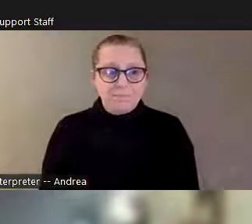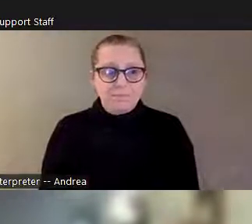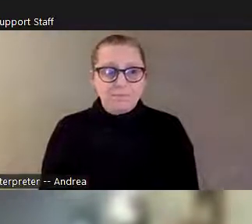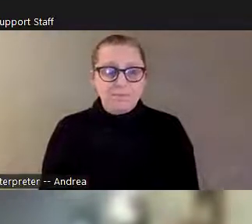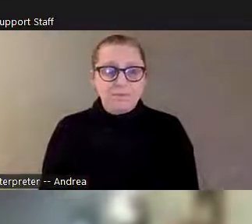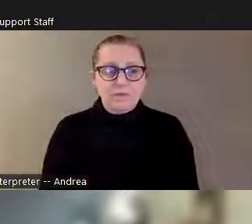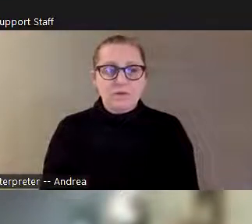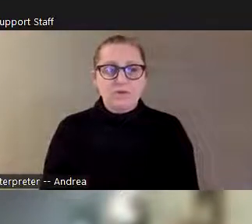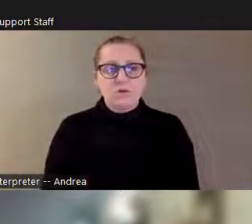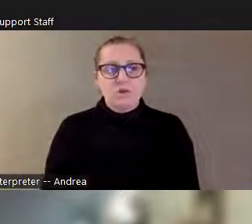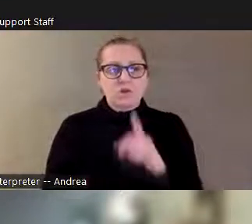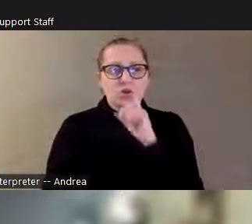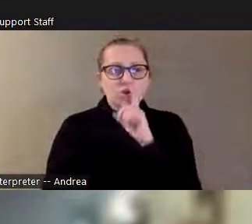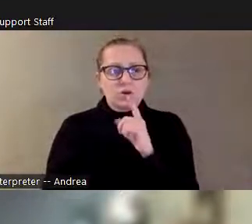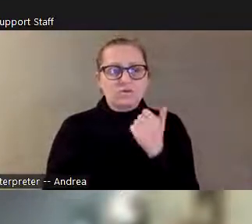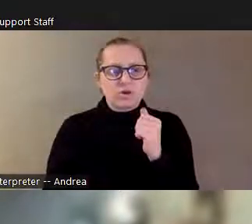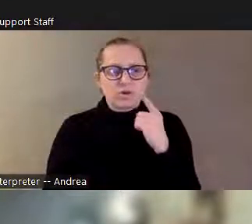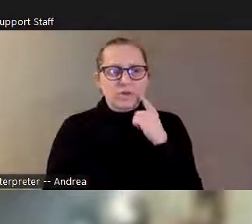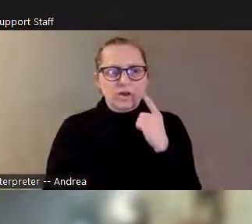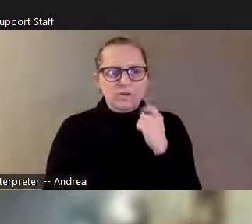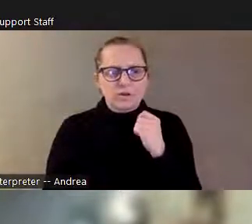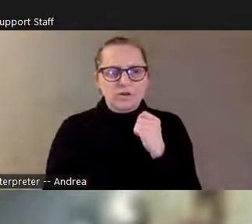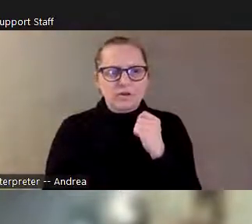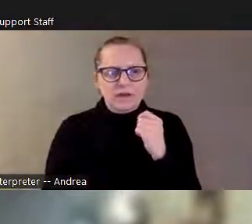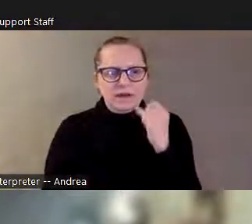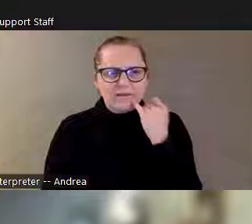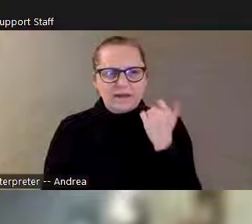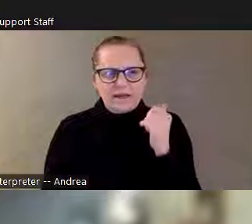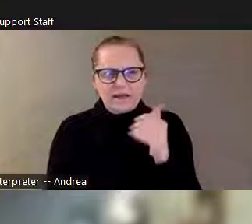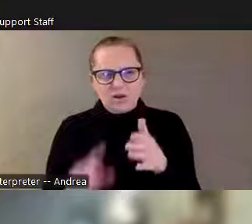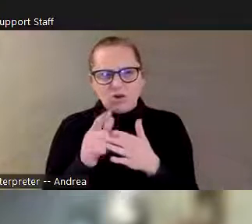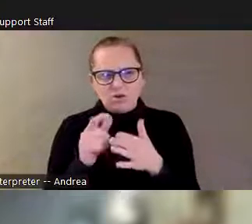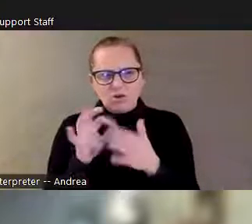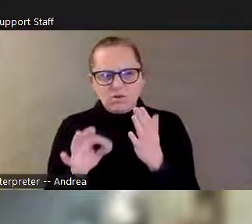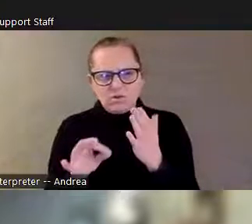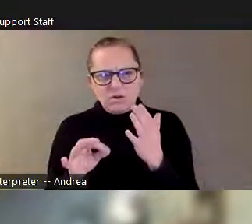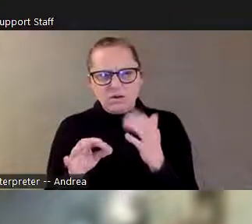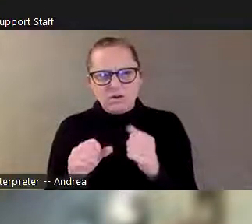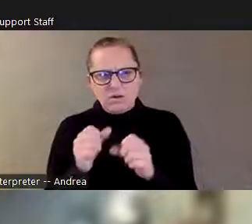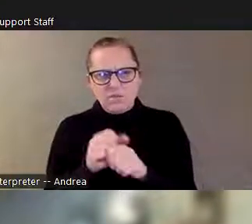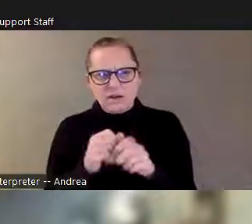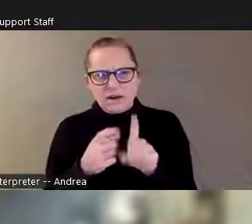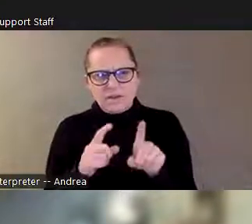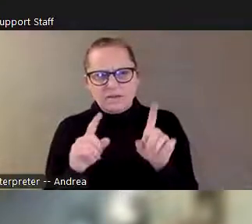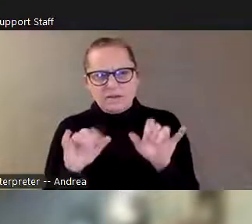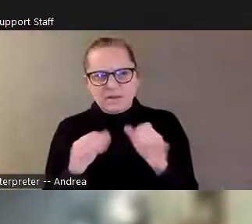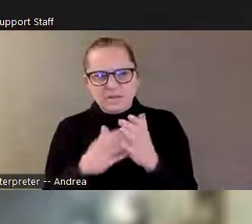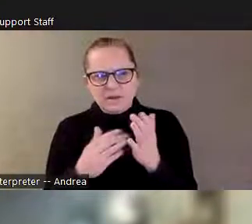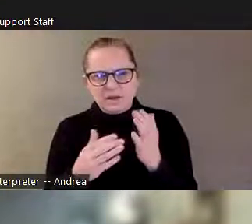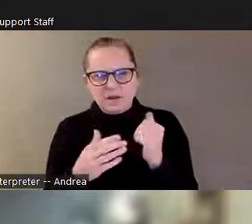Sure. I just was trying to think about if there were any alternatives that could accomplish the same thing. And I was